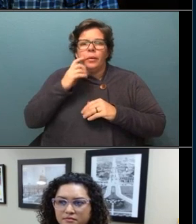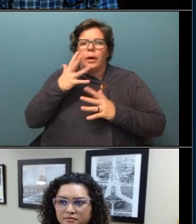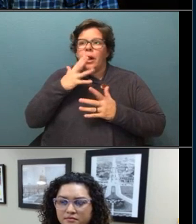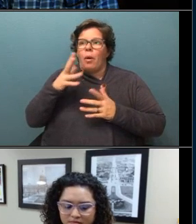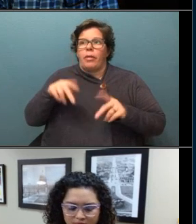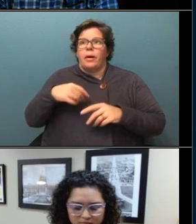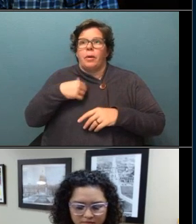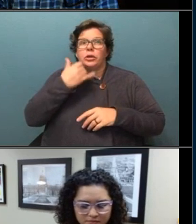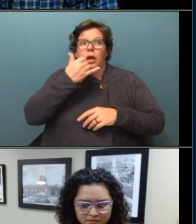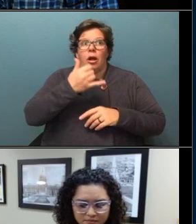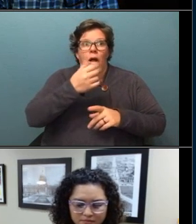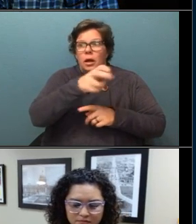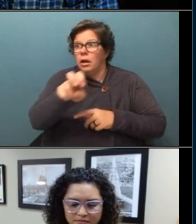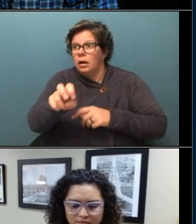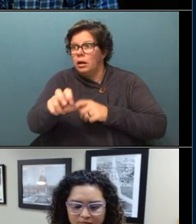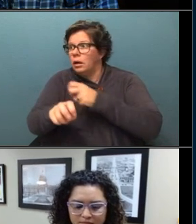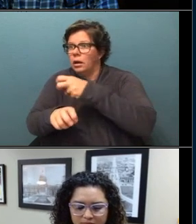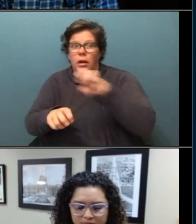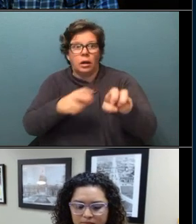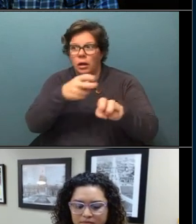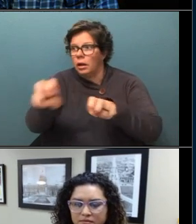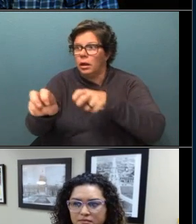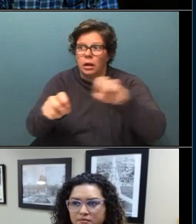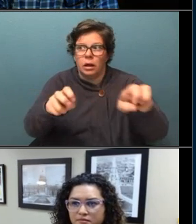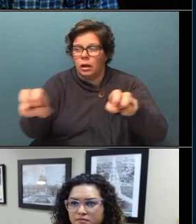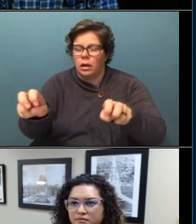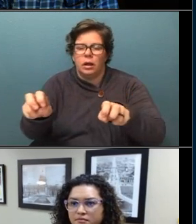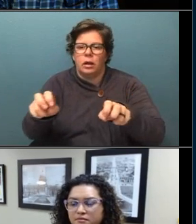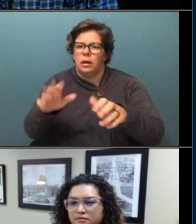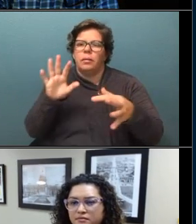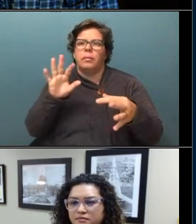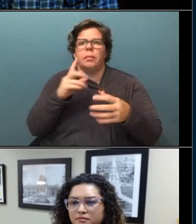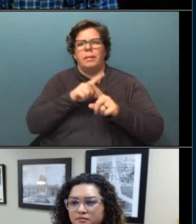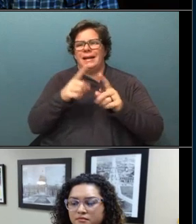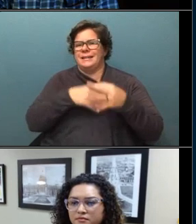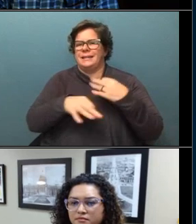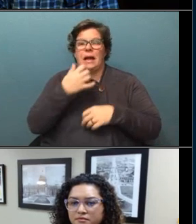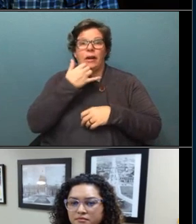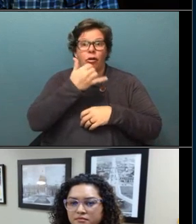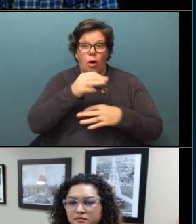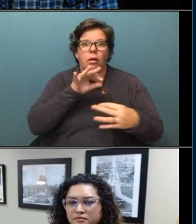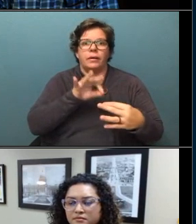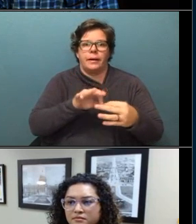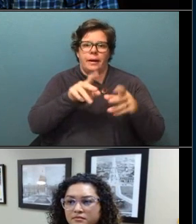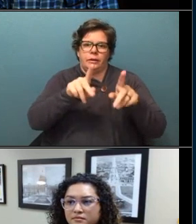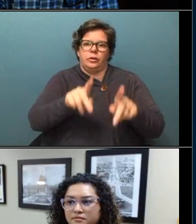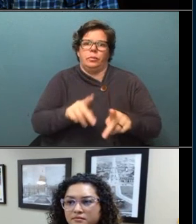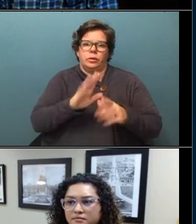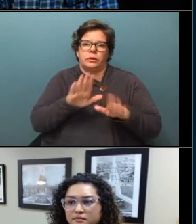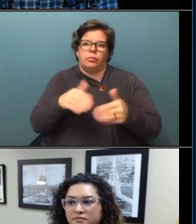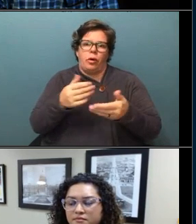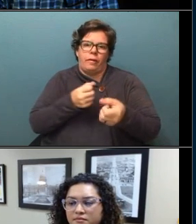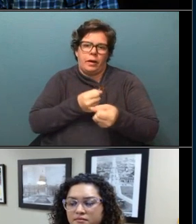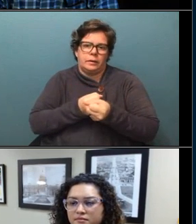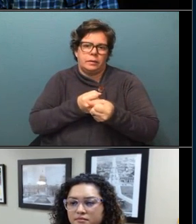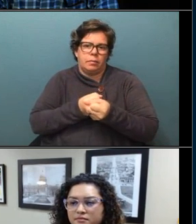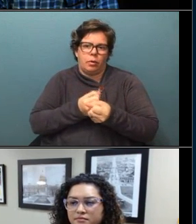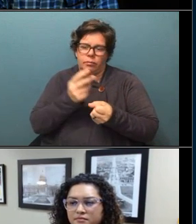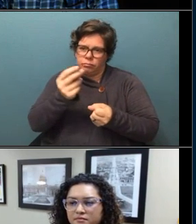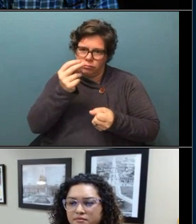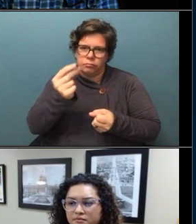person around, not bounce the caller around to a bunch of places, but give them the support that they need based on